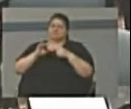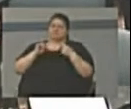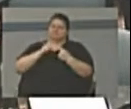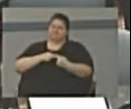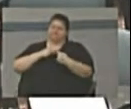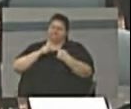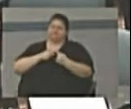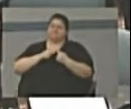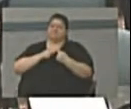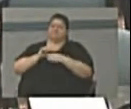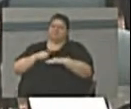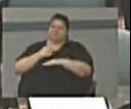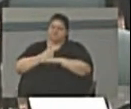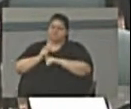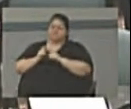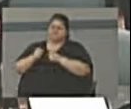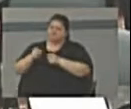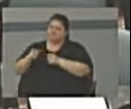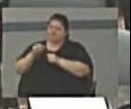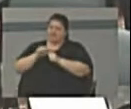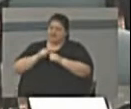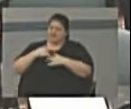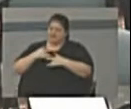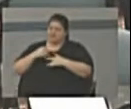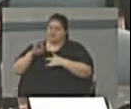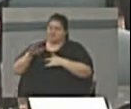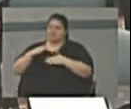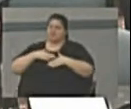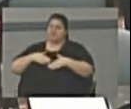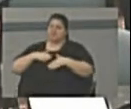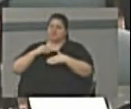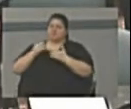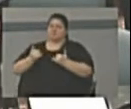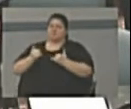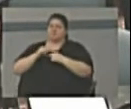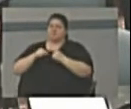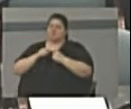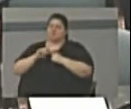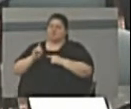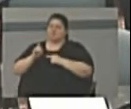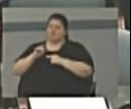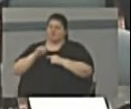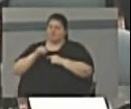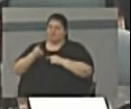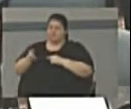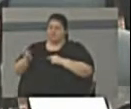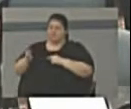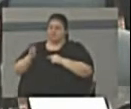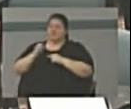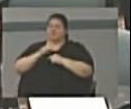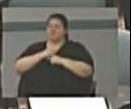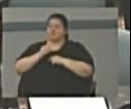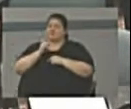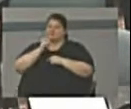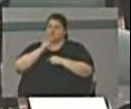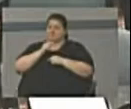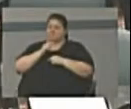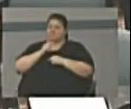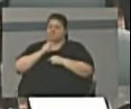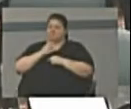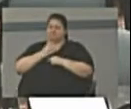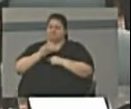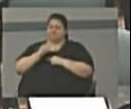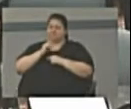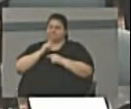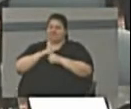problem and set them, and grant unto each a sense of your abiding presence wherever they may be. Remember those upon a bed of affliction, comfort those who mourn. Hear